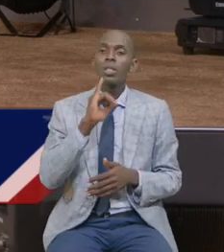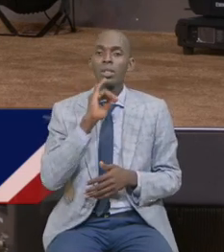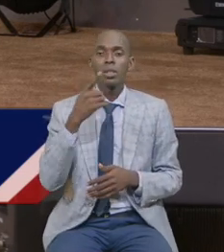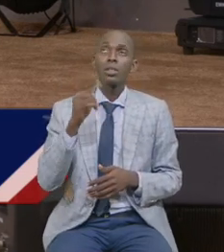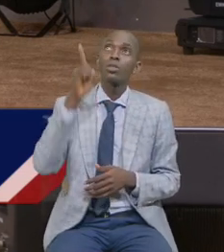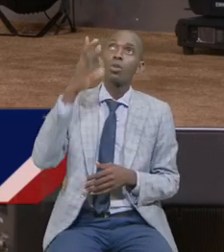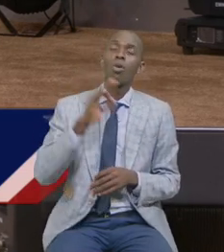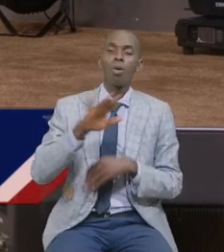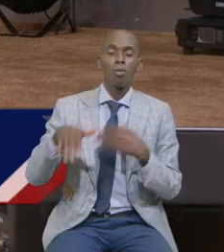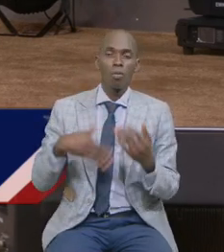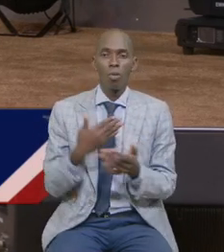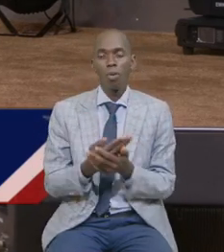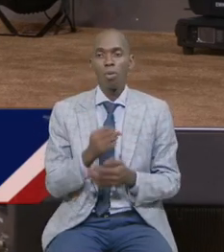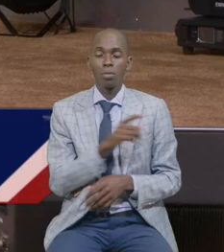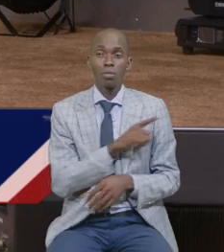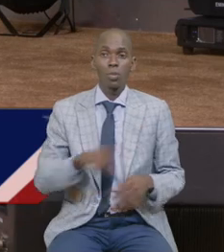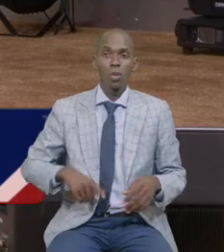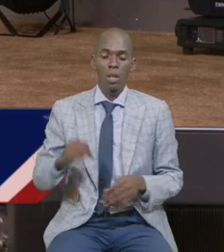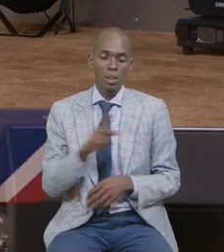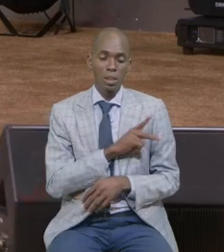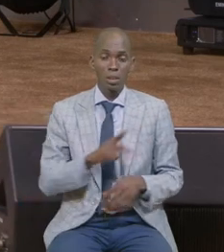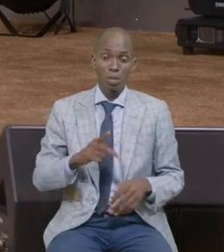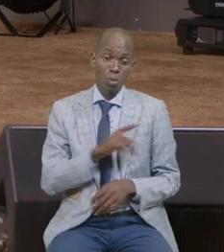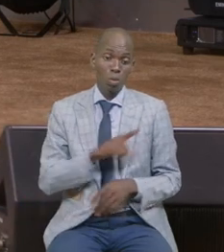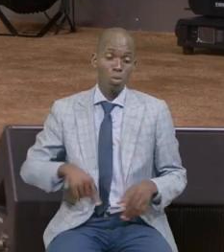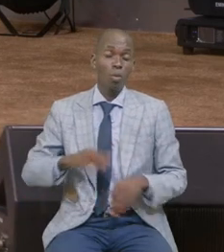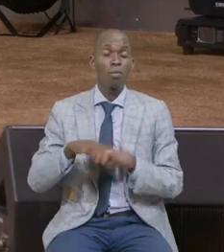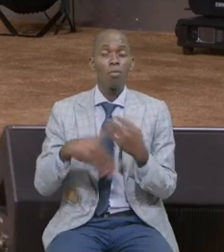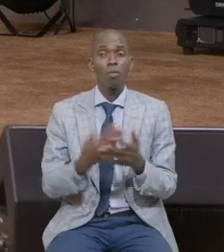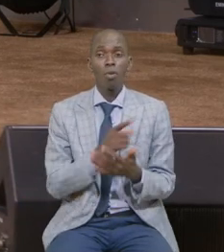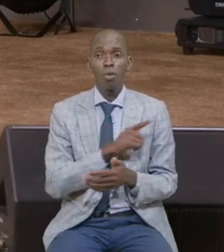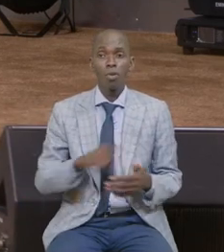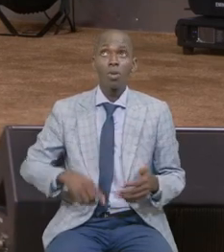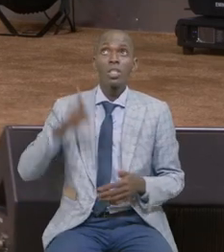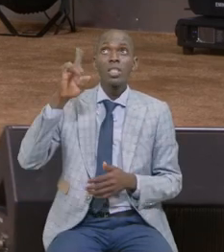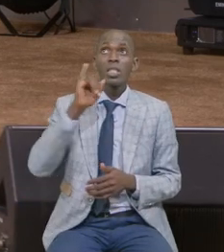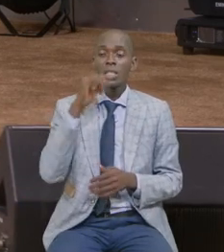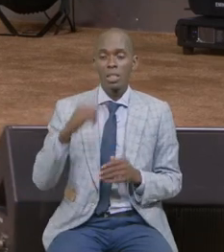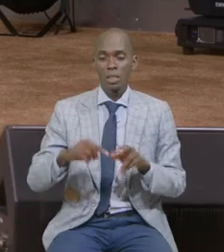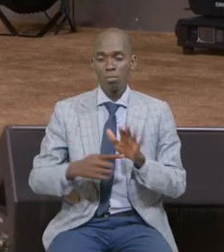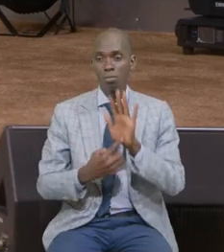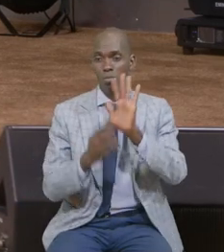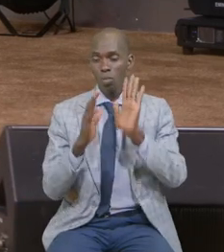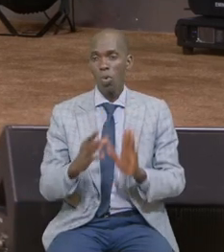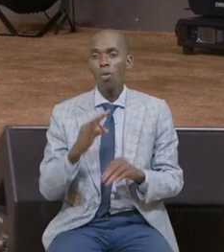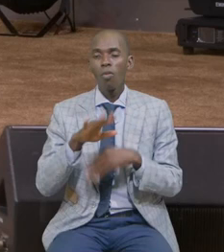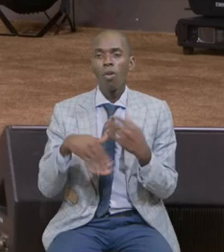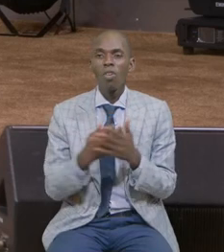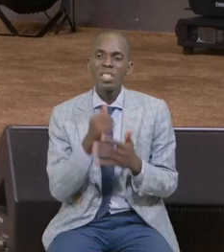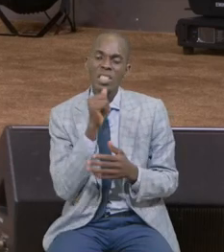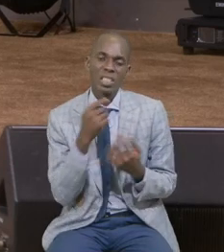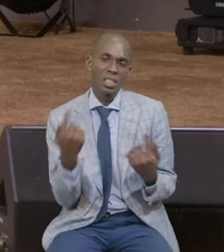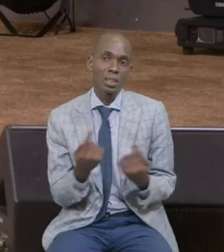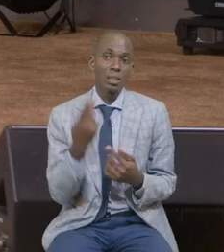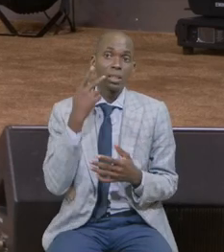gods and a lot of laws and your revealer of Secrets sin thou could as revealed the secret